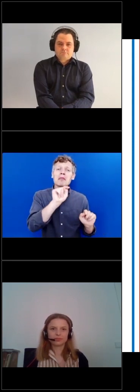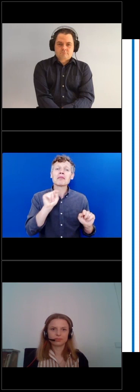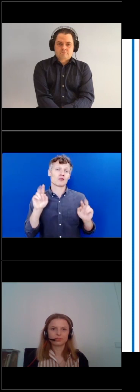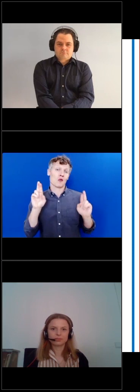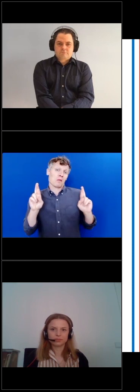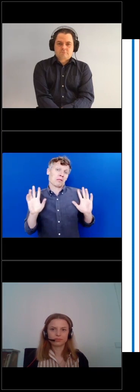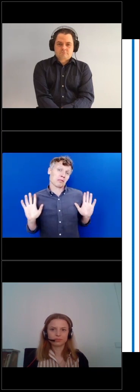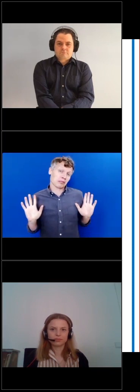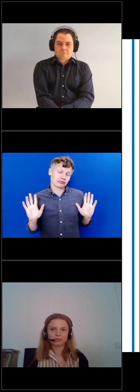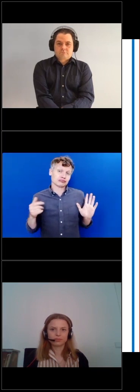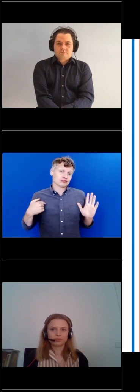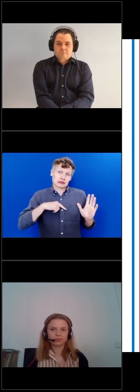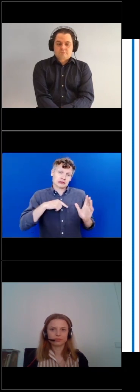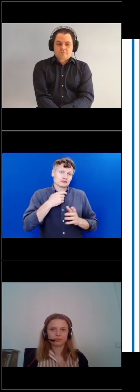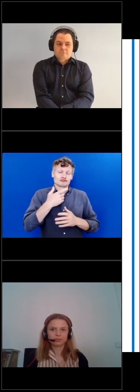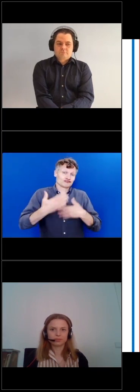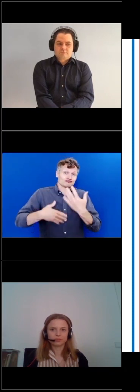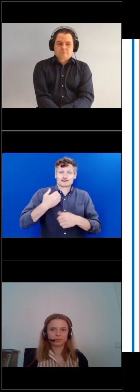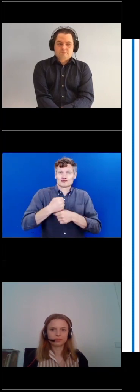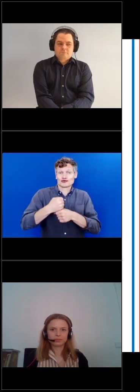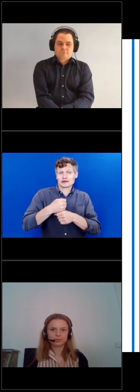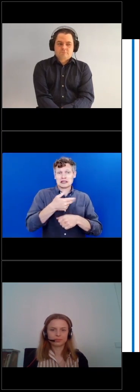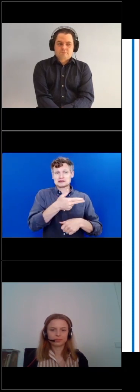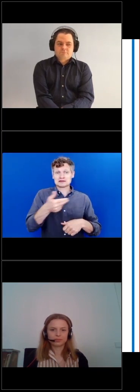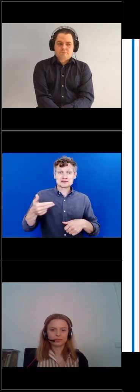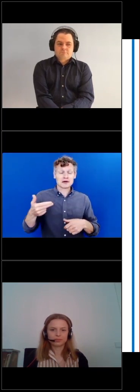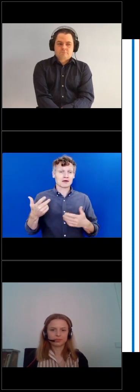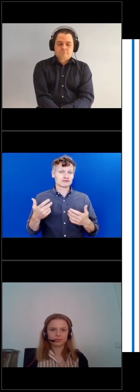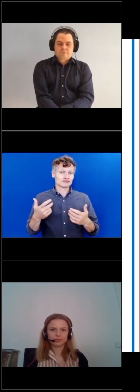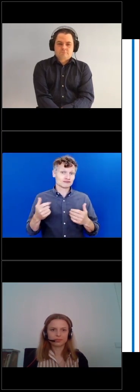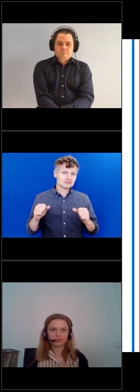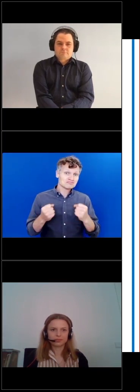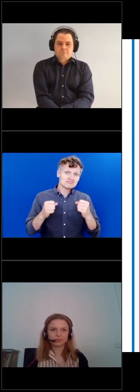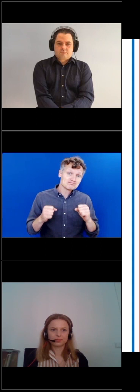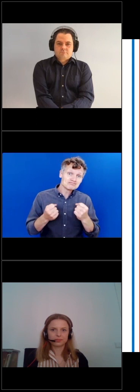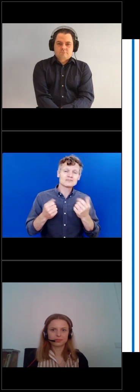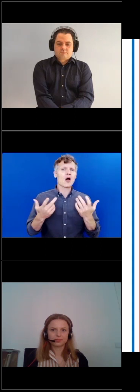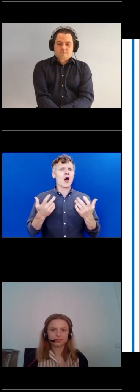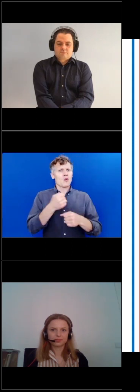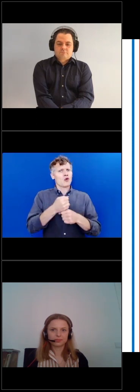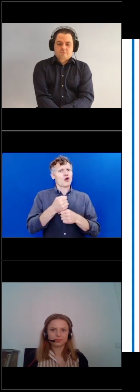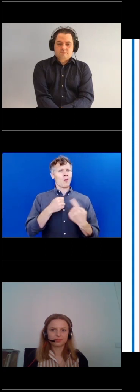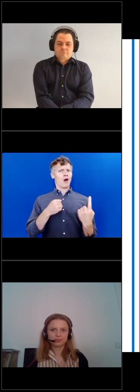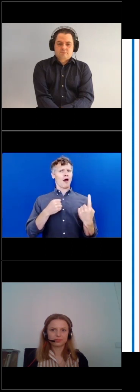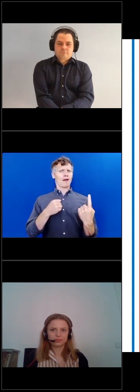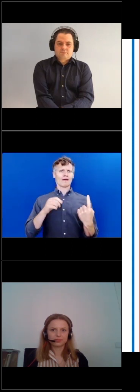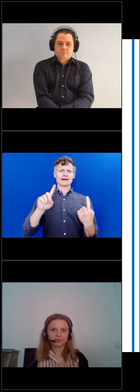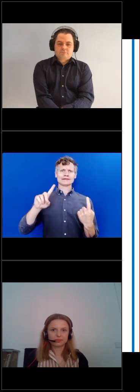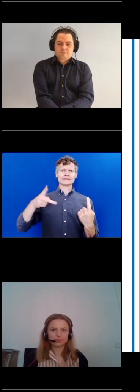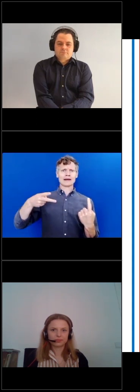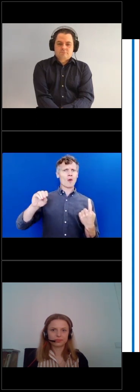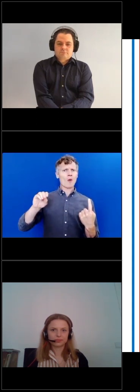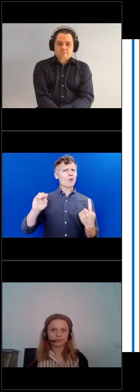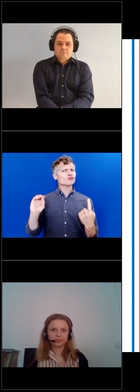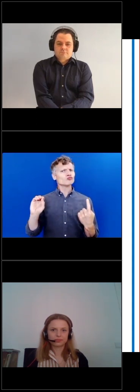Indonesia, not only organization of persons with disabilities, but also how to really strengthen